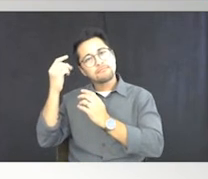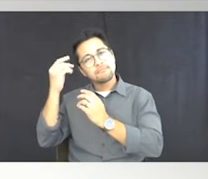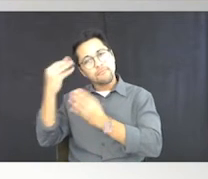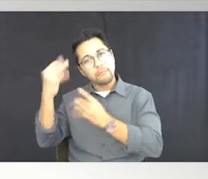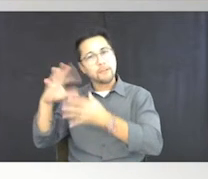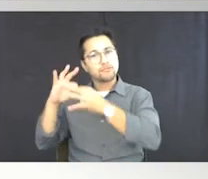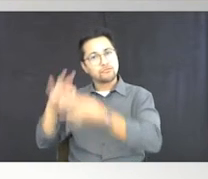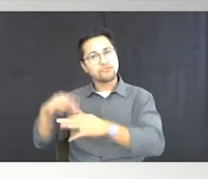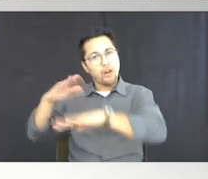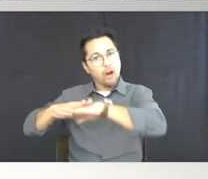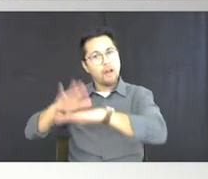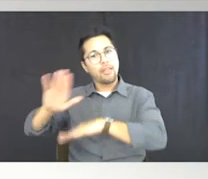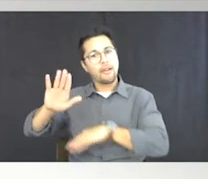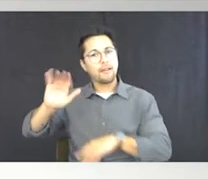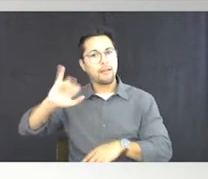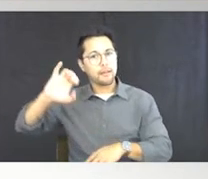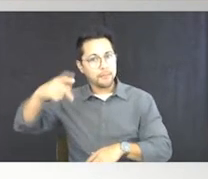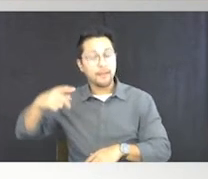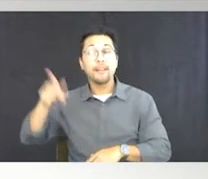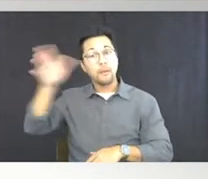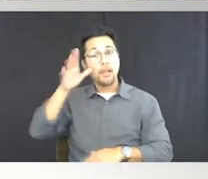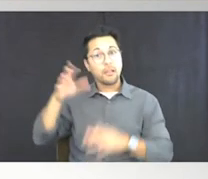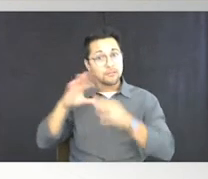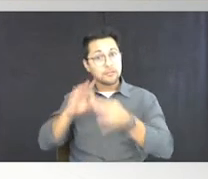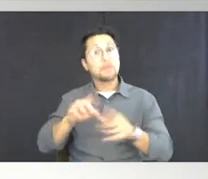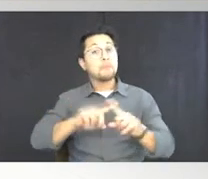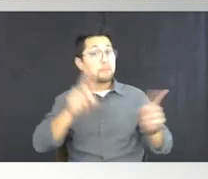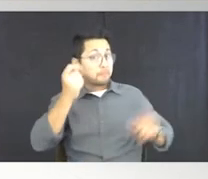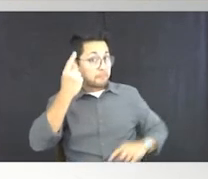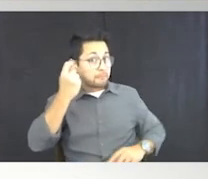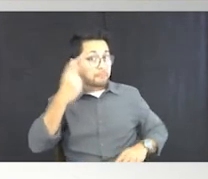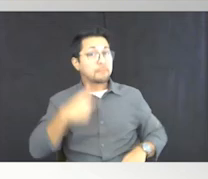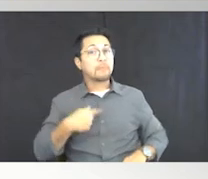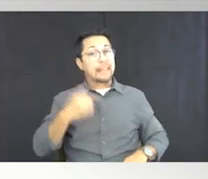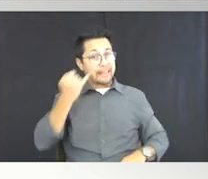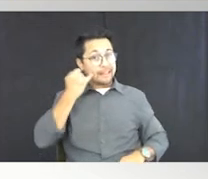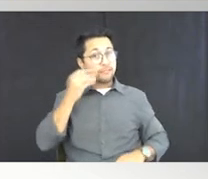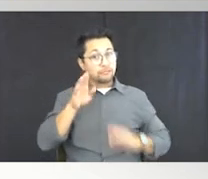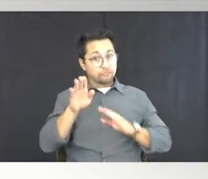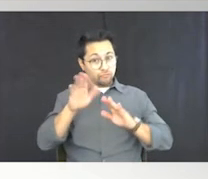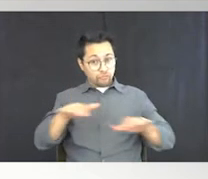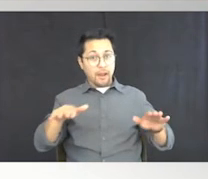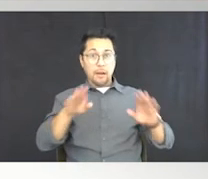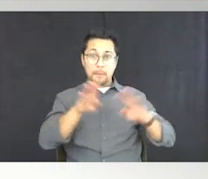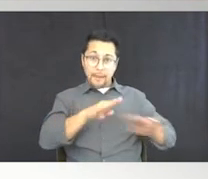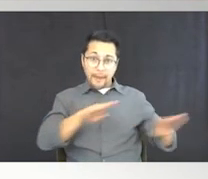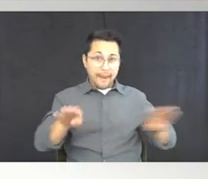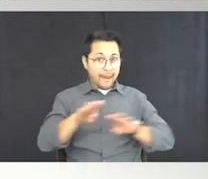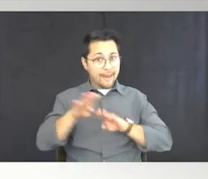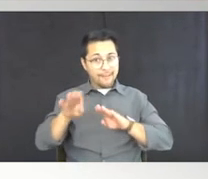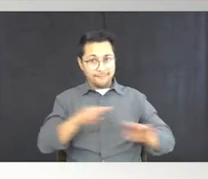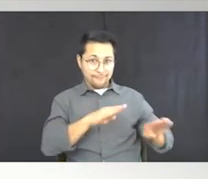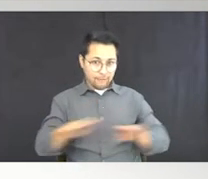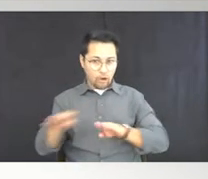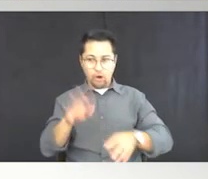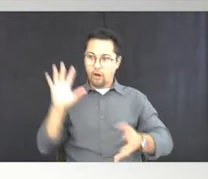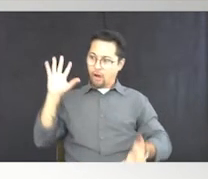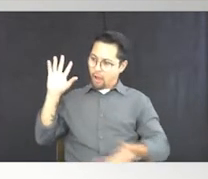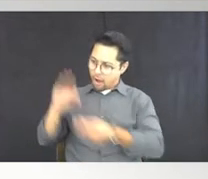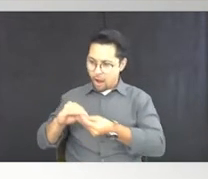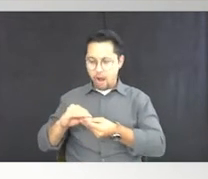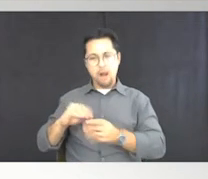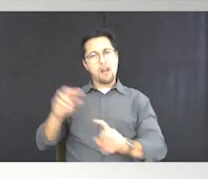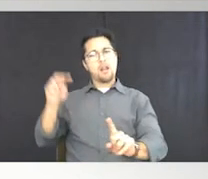IEP. It goes on to say, however, we believe when a child's behaviors taken cumulatively are